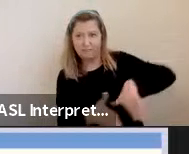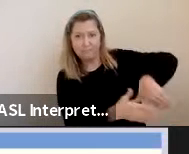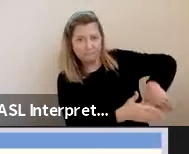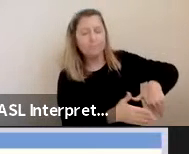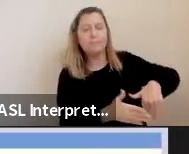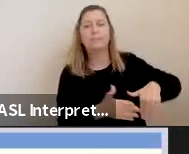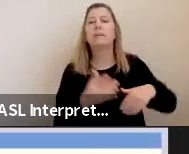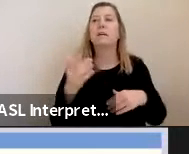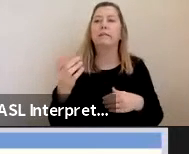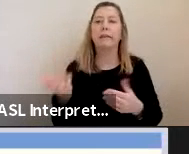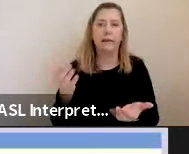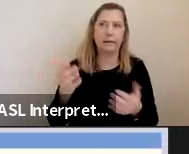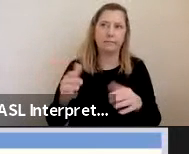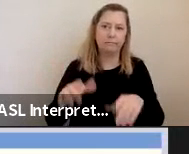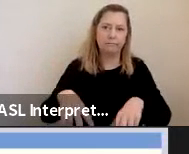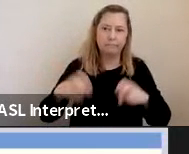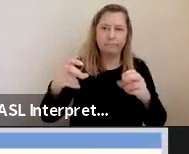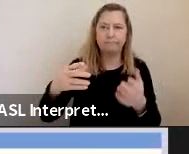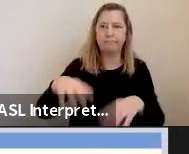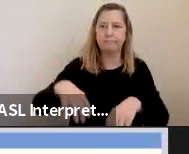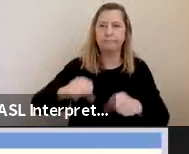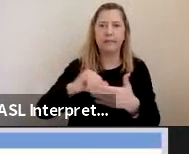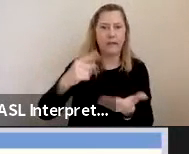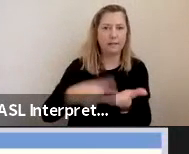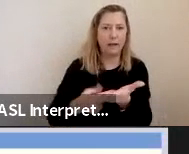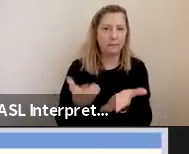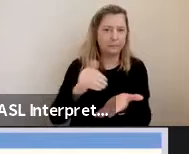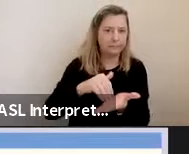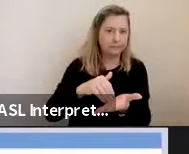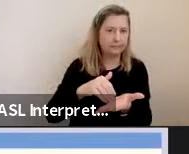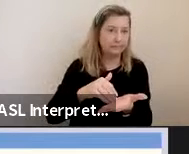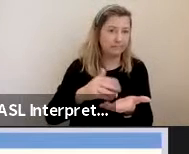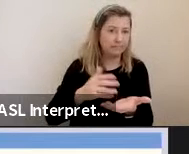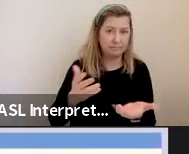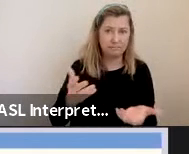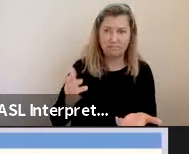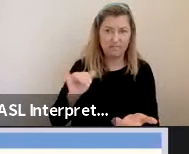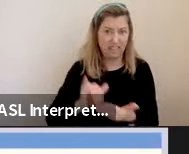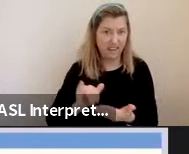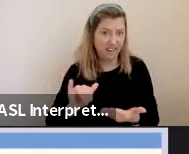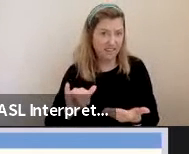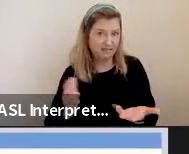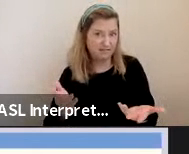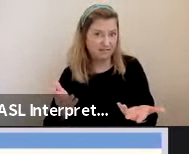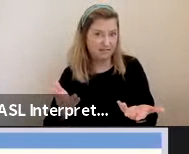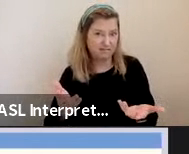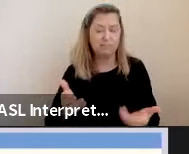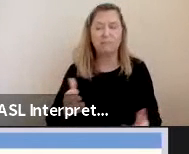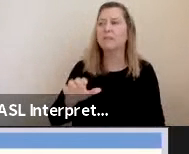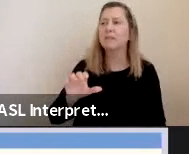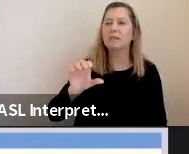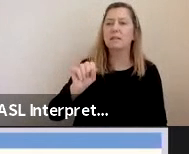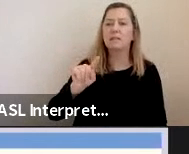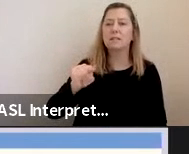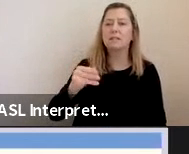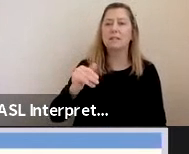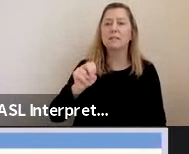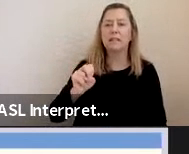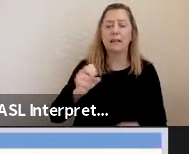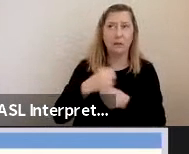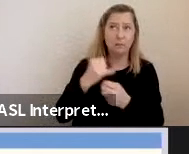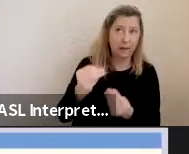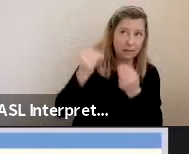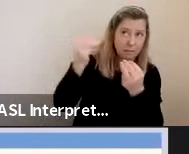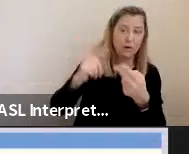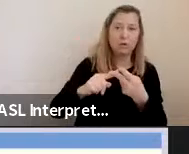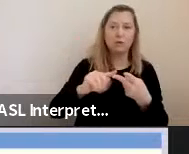can continue. Okay. Was that Could Stephanie? you use the word? Yes, Stephanie made the motion, Chuck seconded